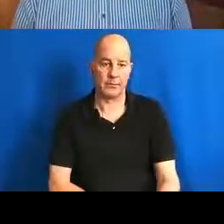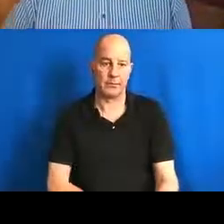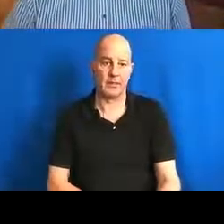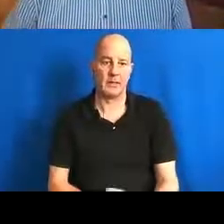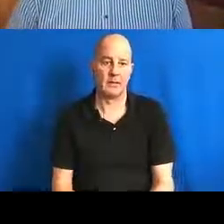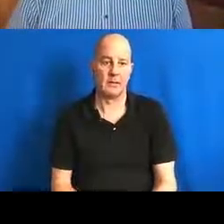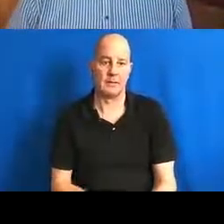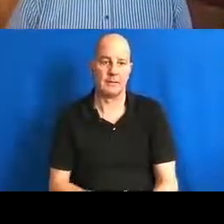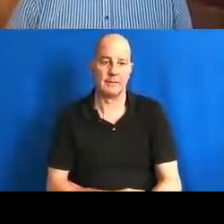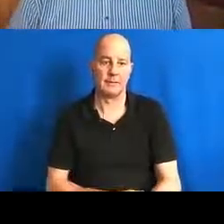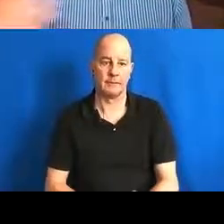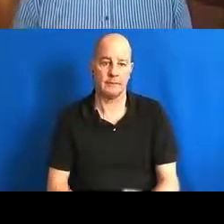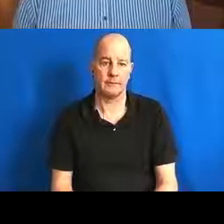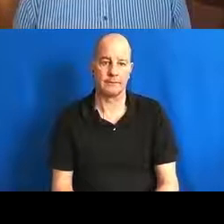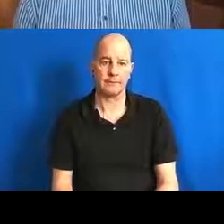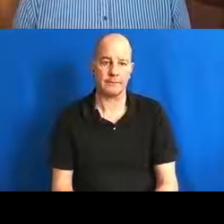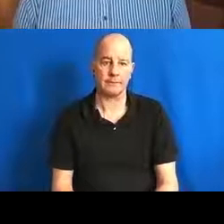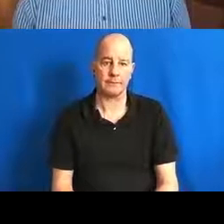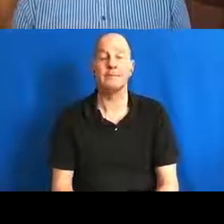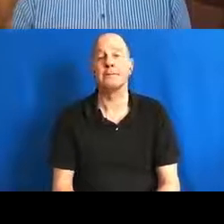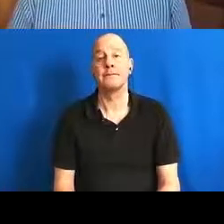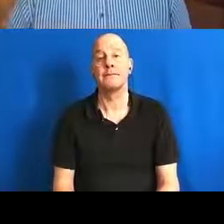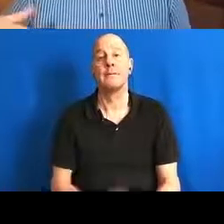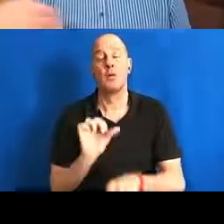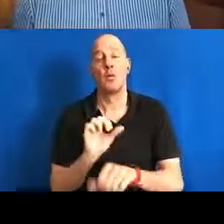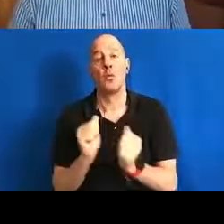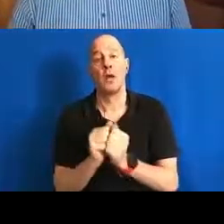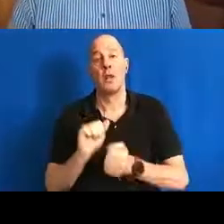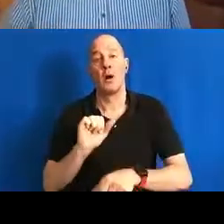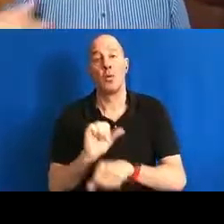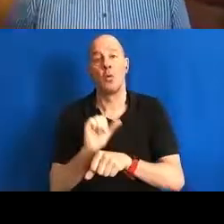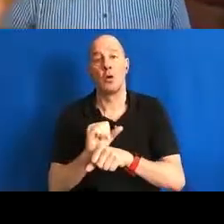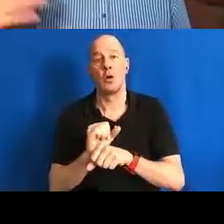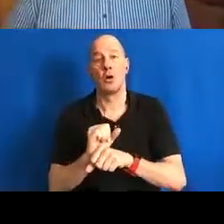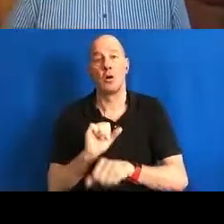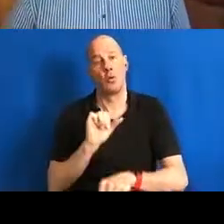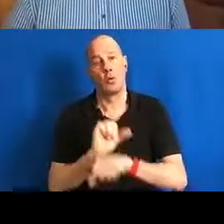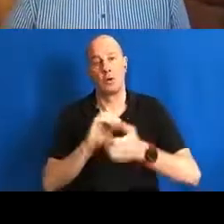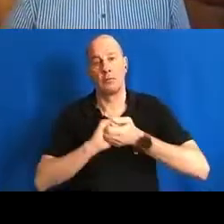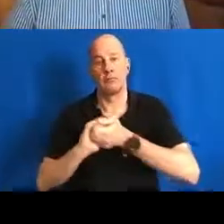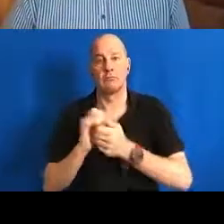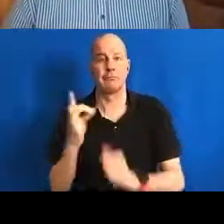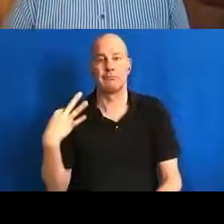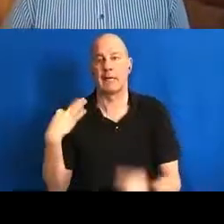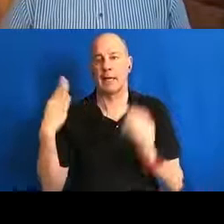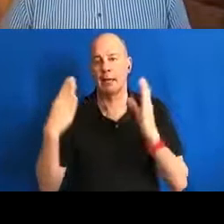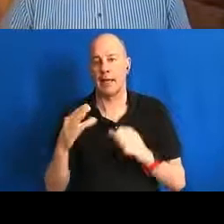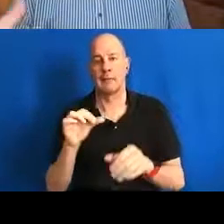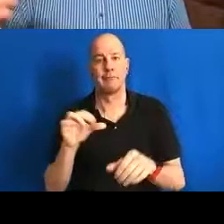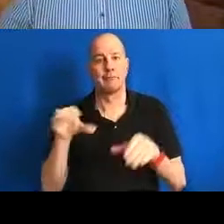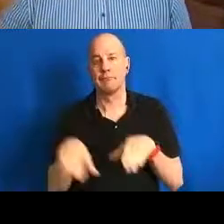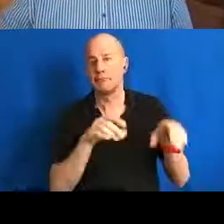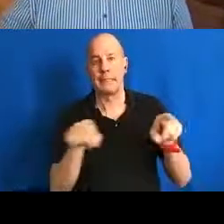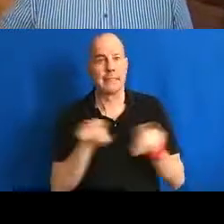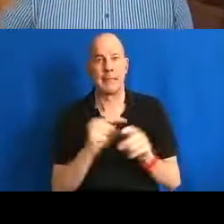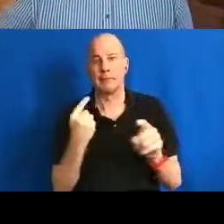to non-member labor. So even in worker cooperatives, whether it's a candidate who's just acting like a typical employee